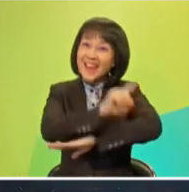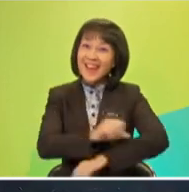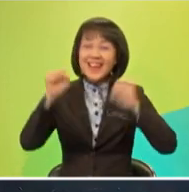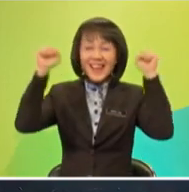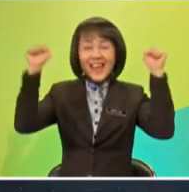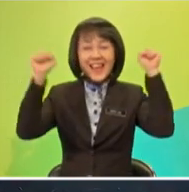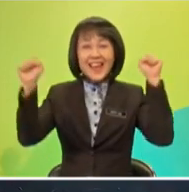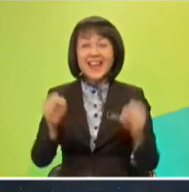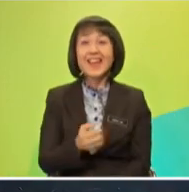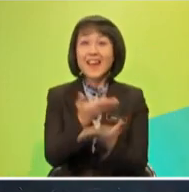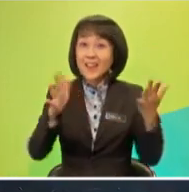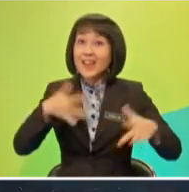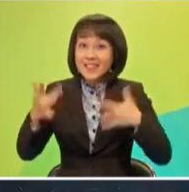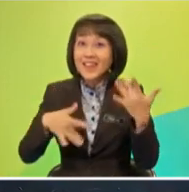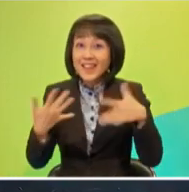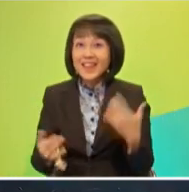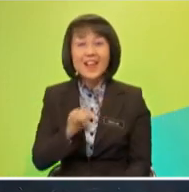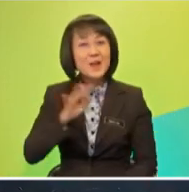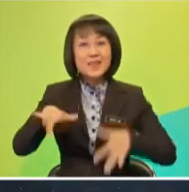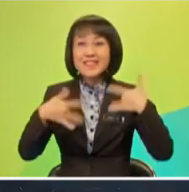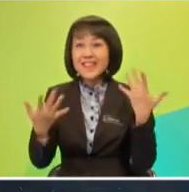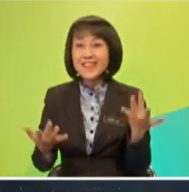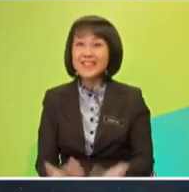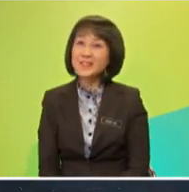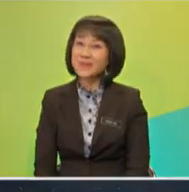you excited? I'm excited. Let's go!